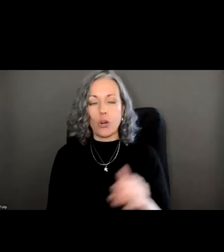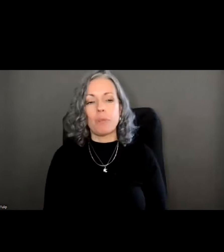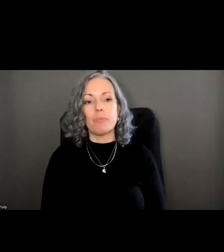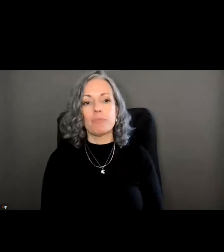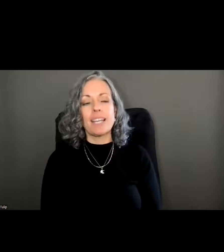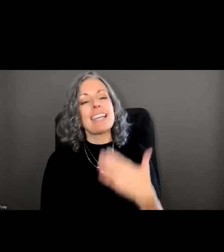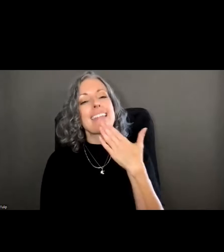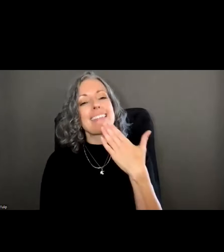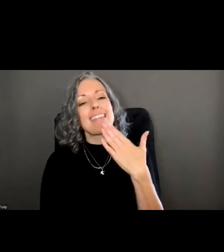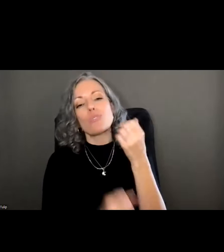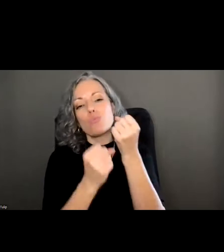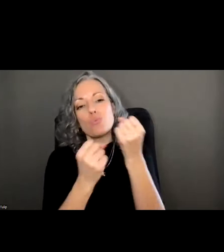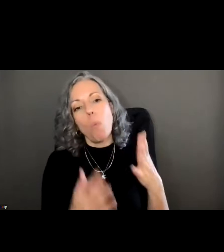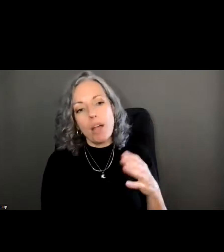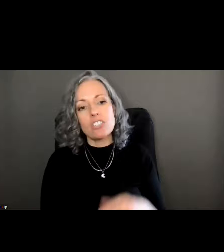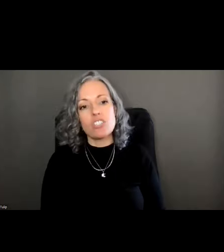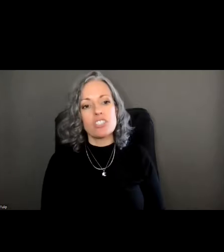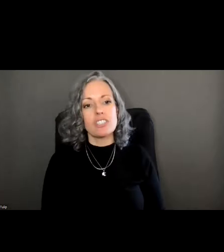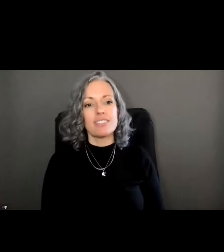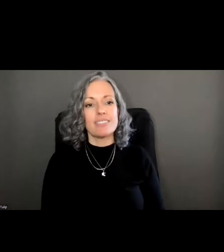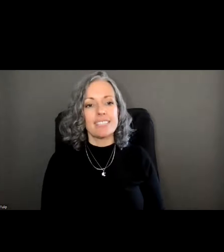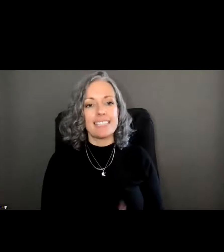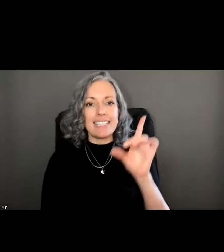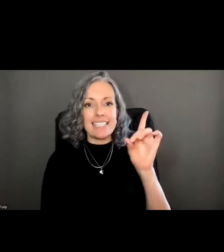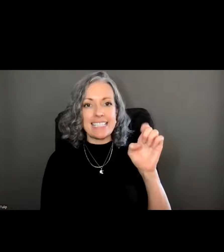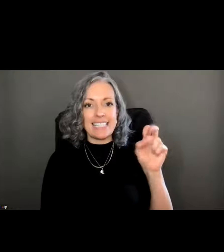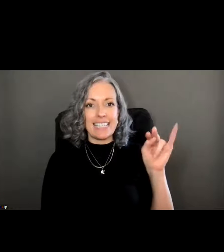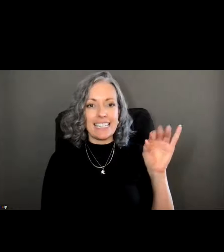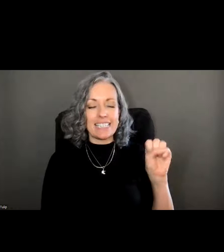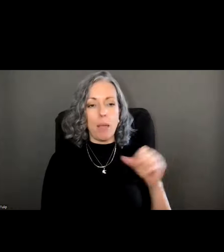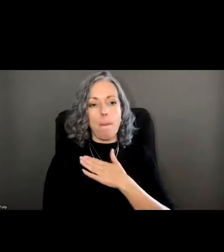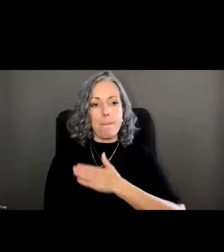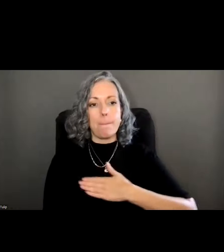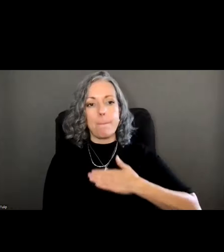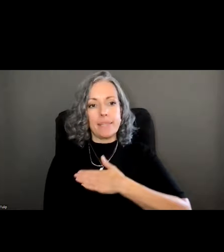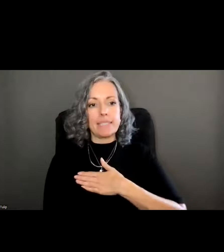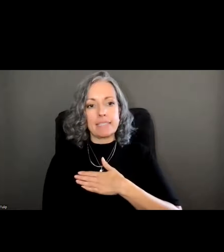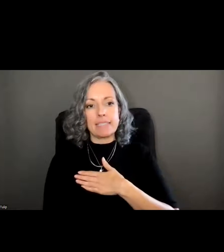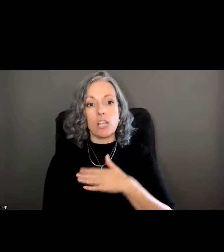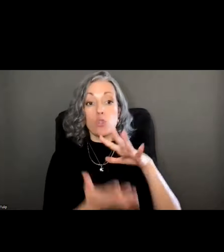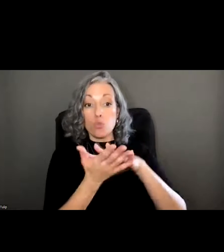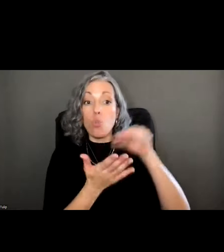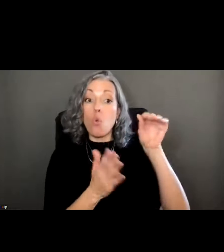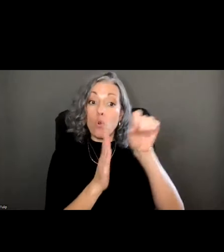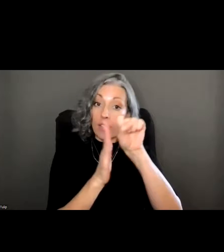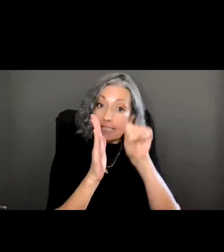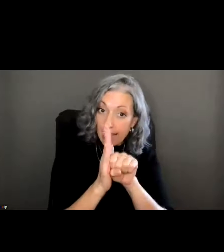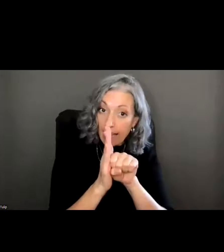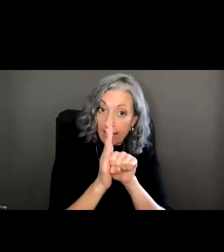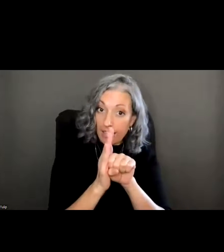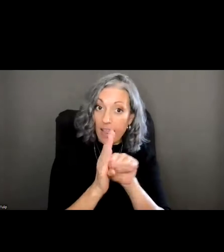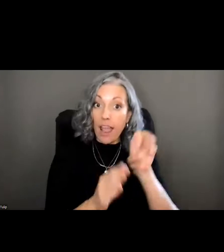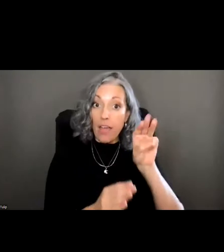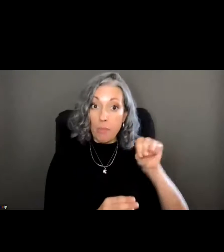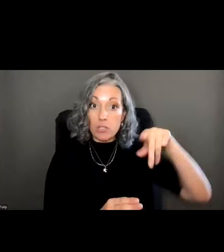Okay, thank you so much, Denise. And I'm so pleased to learn that both the state and the master plan of